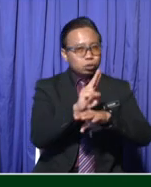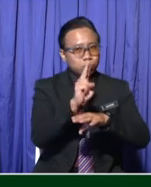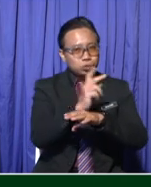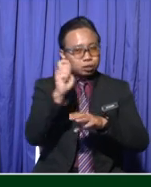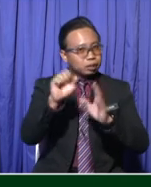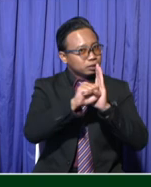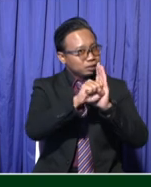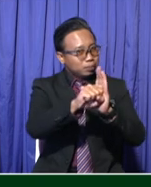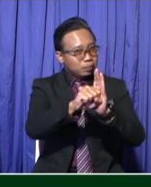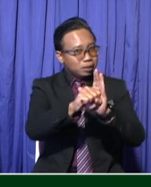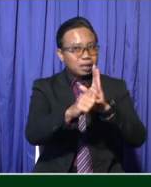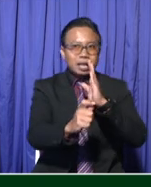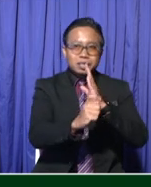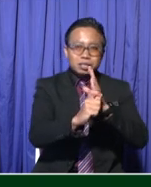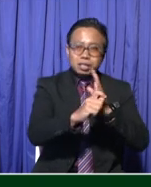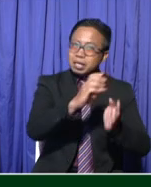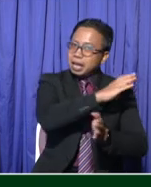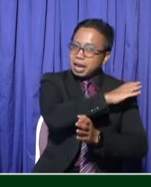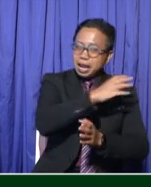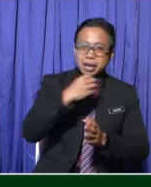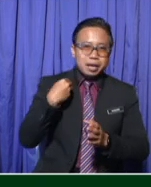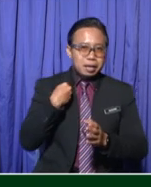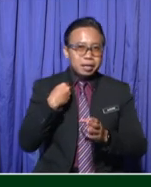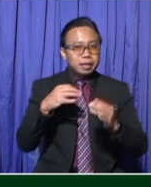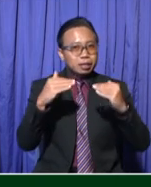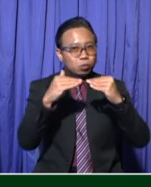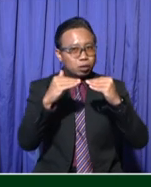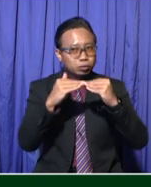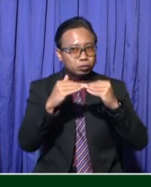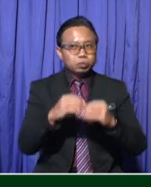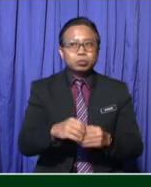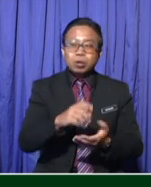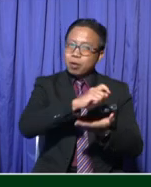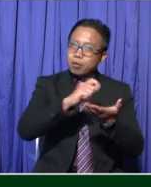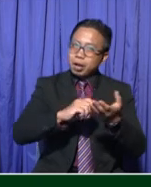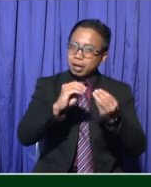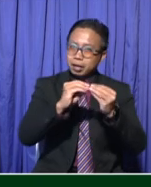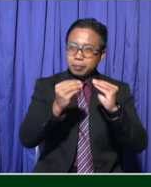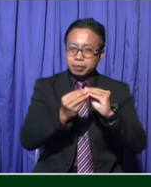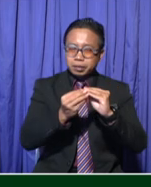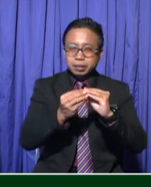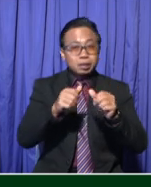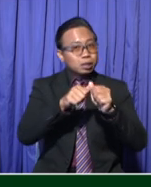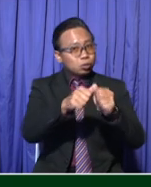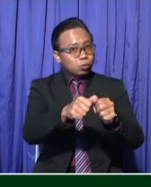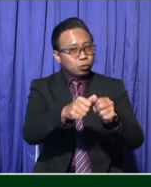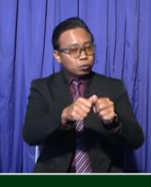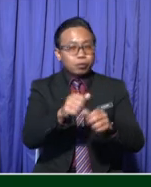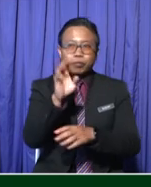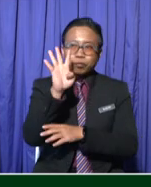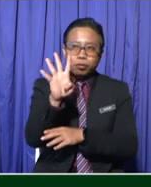of addition and equal to write the number sentence based on given situation.